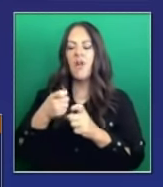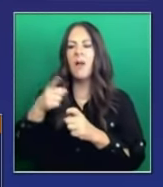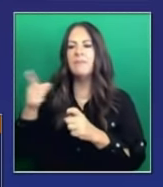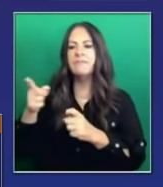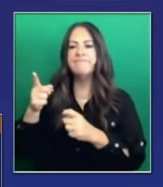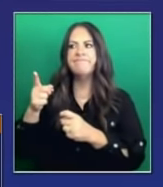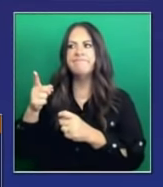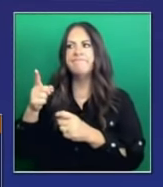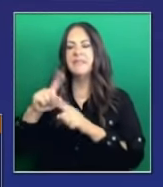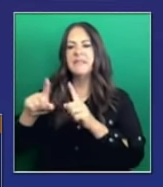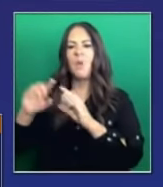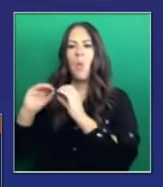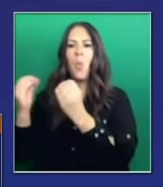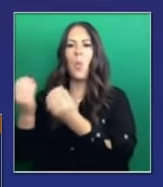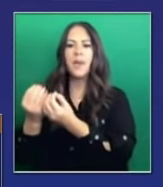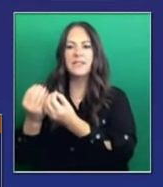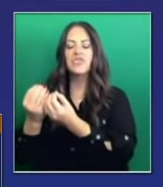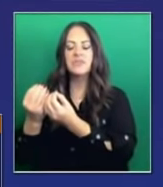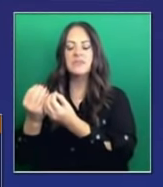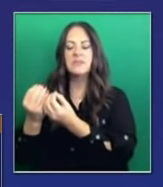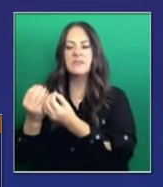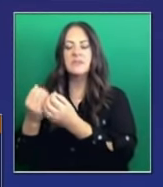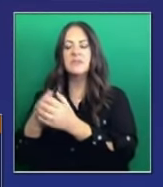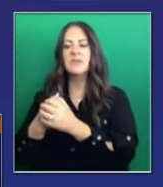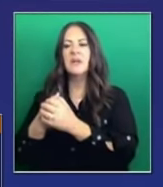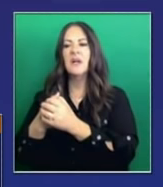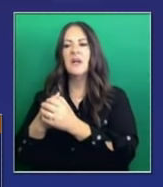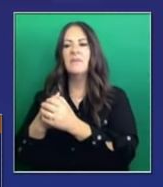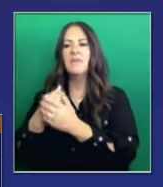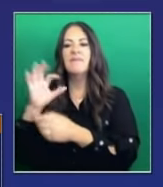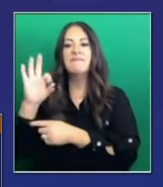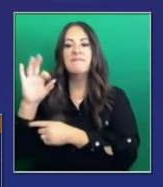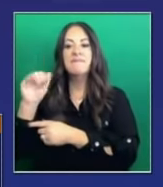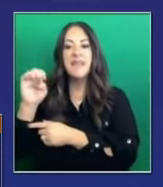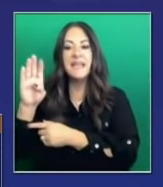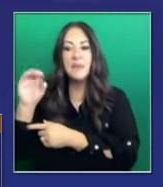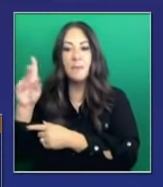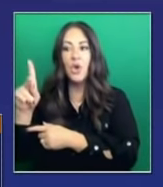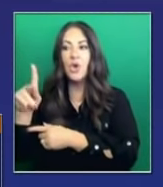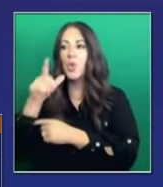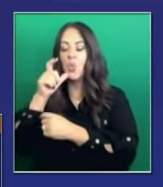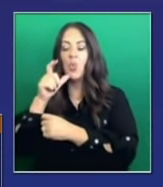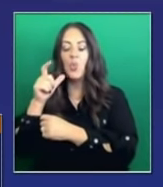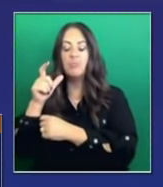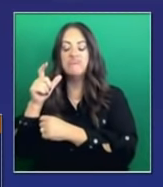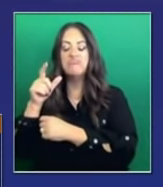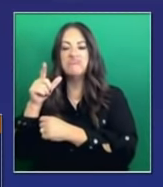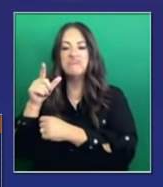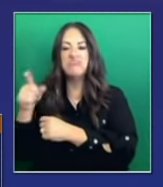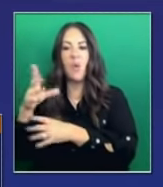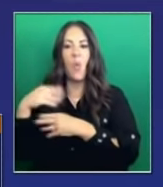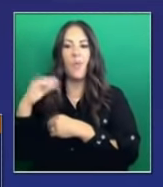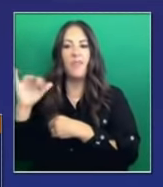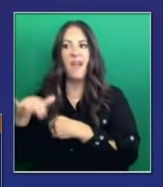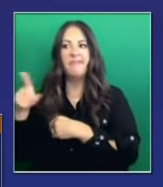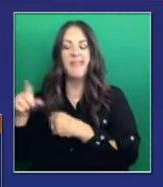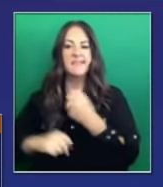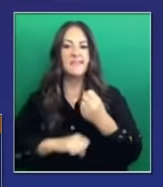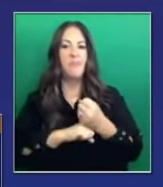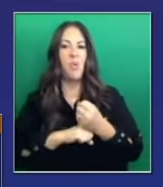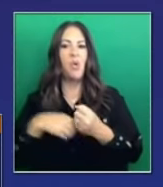from Facebook and from their founders. And so we're very, very blessed to have those